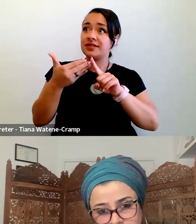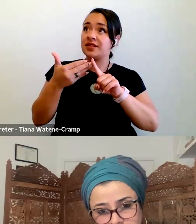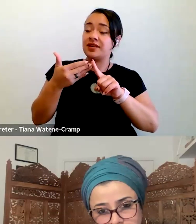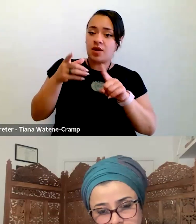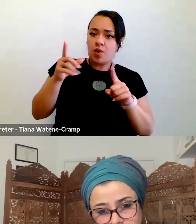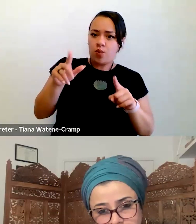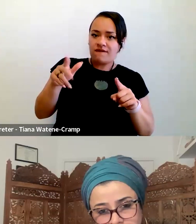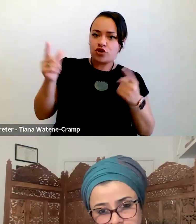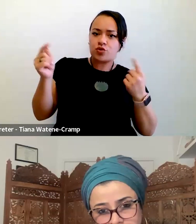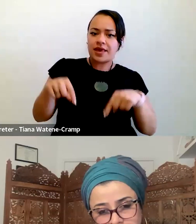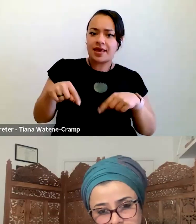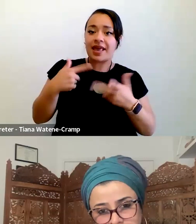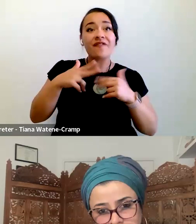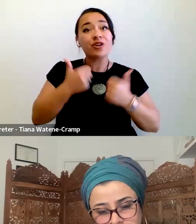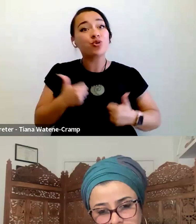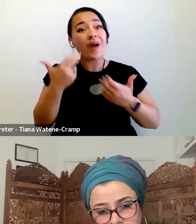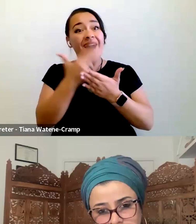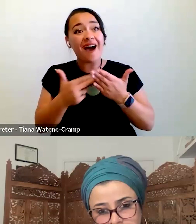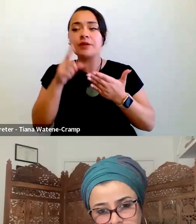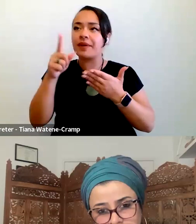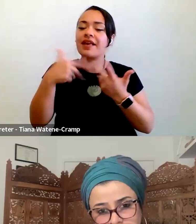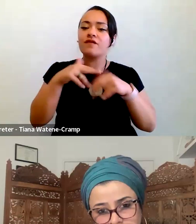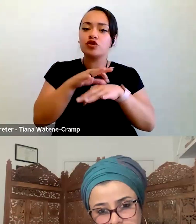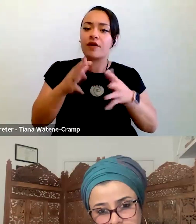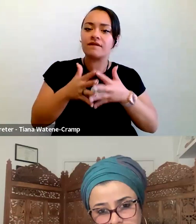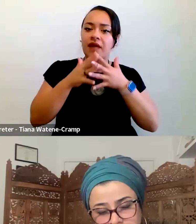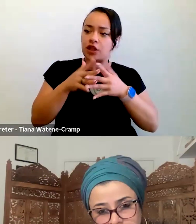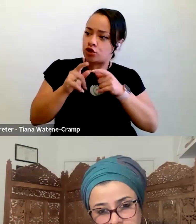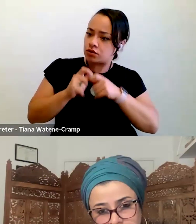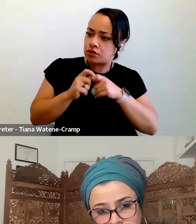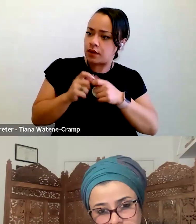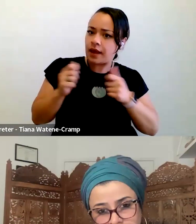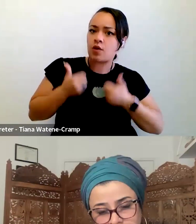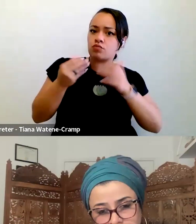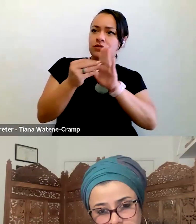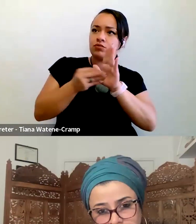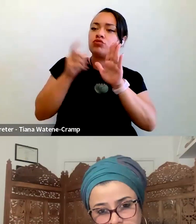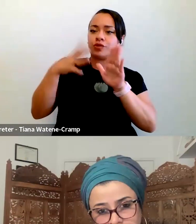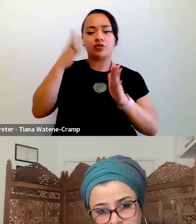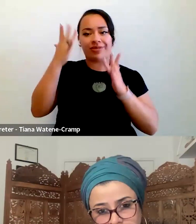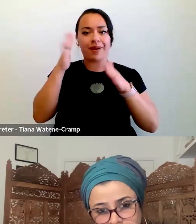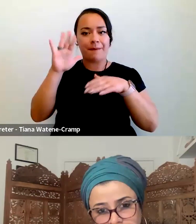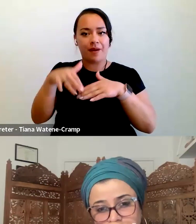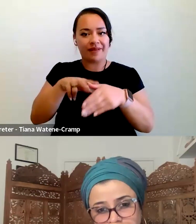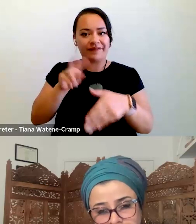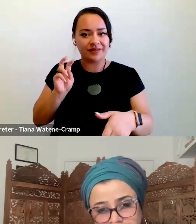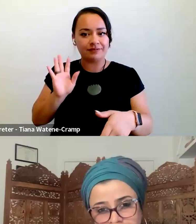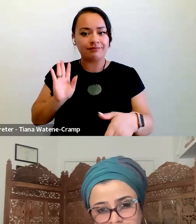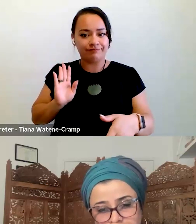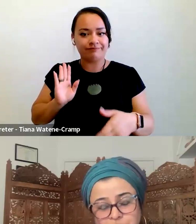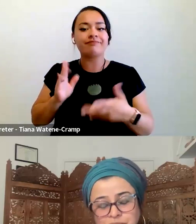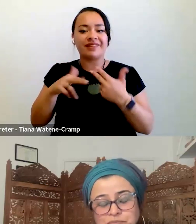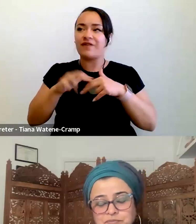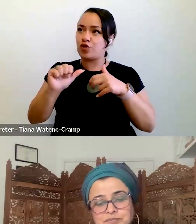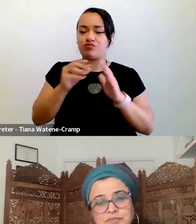do the training and to skill up to actually value add to this organisation, you need to think about leaving. And that's really hard